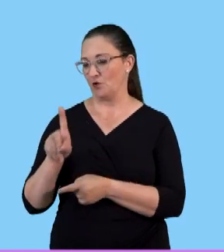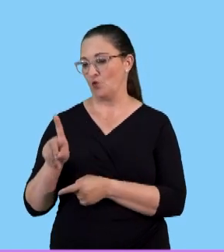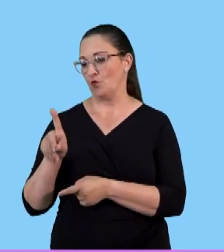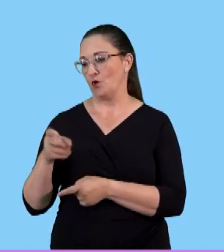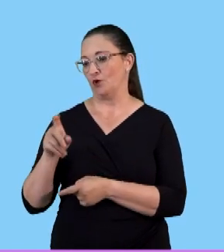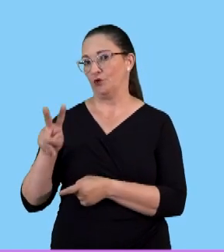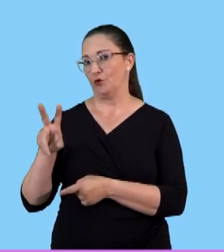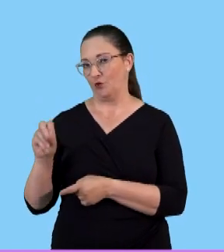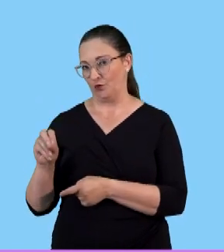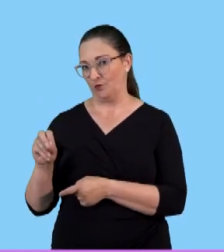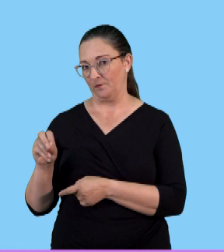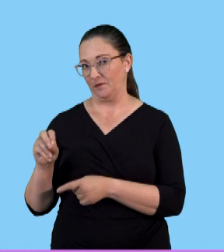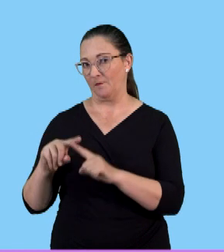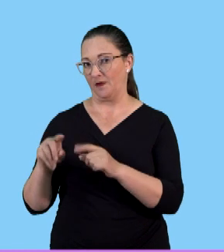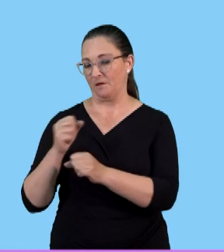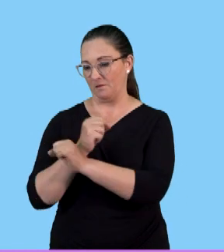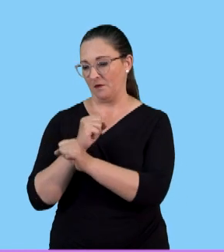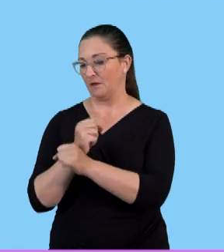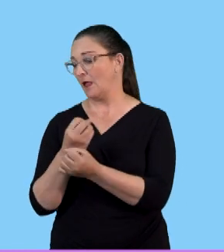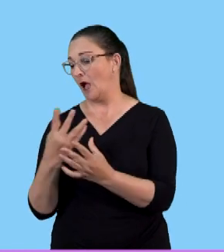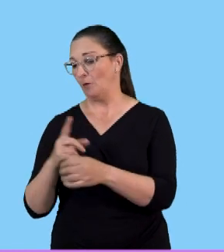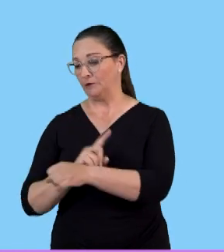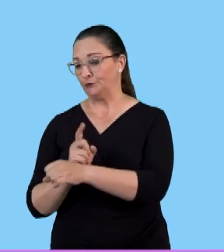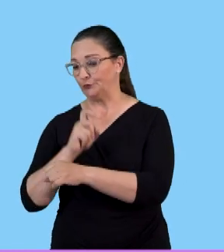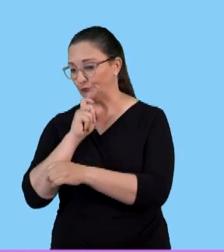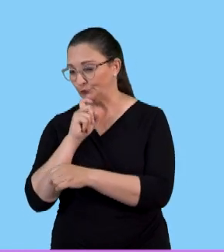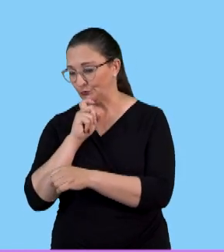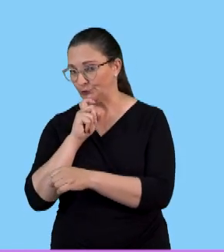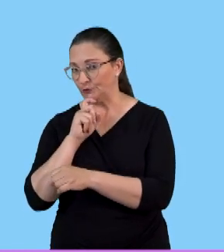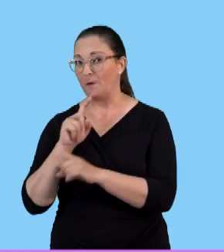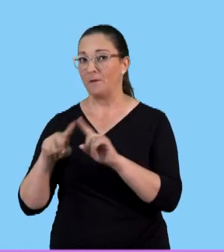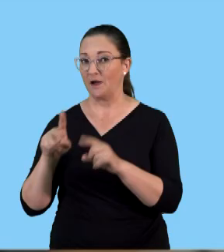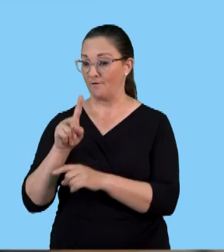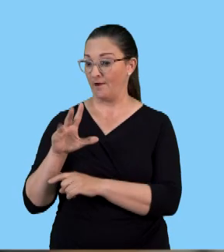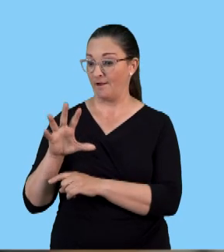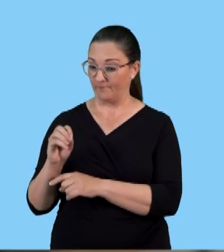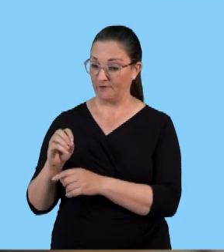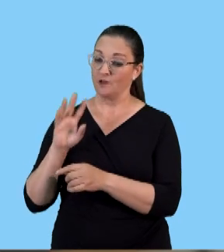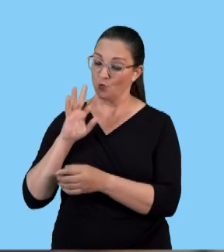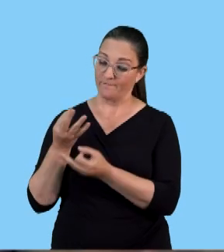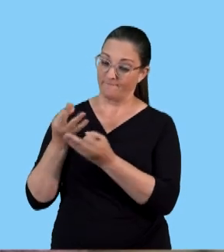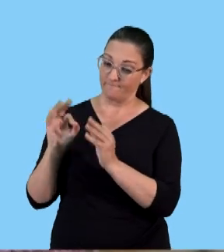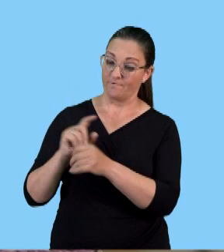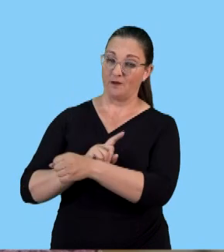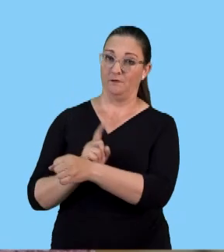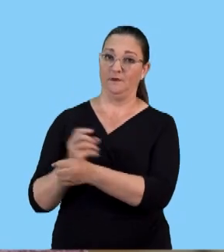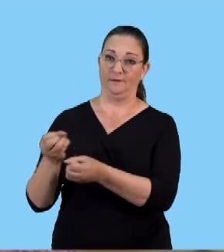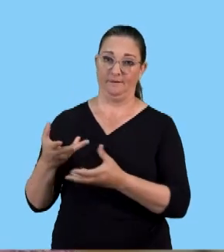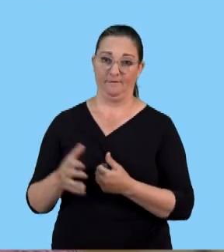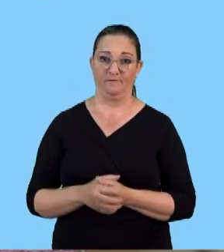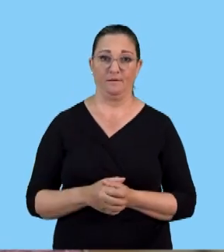plus 120 multiplying by the minutes used, and she will also receive 150